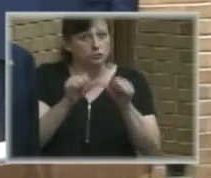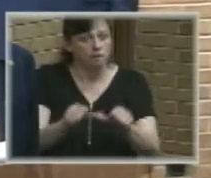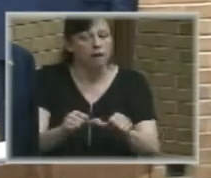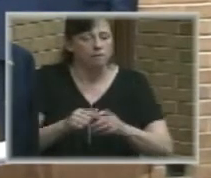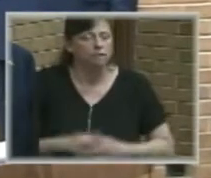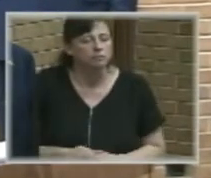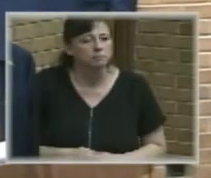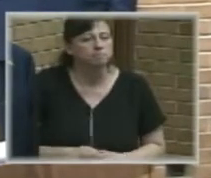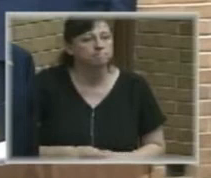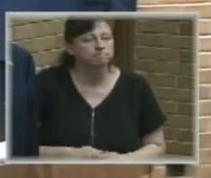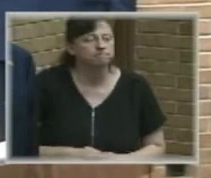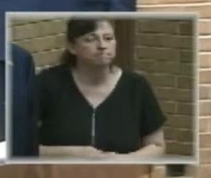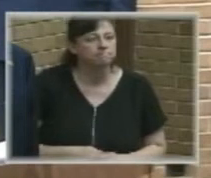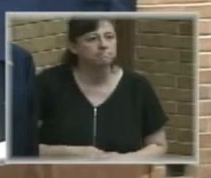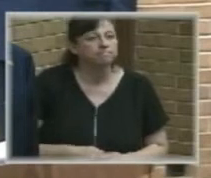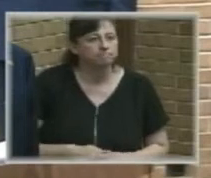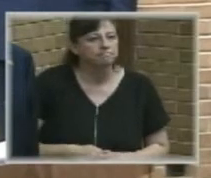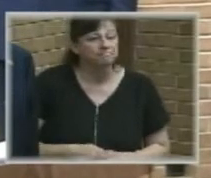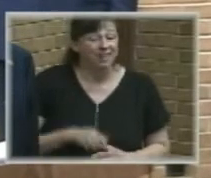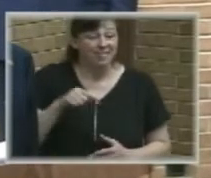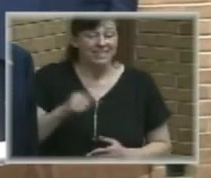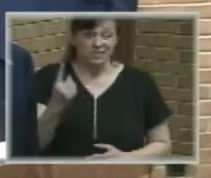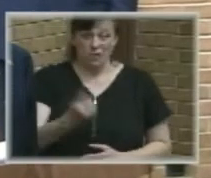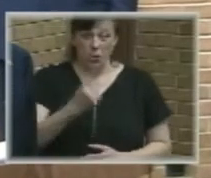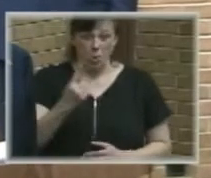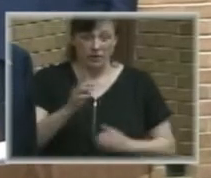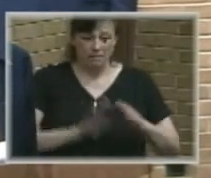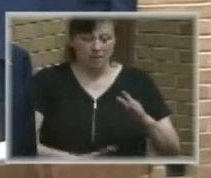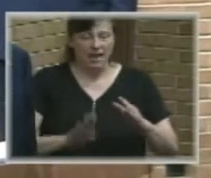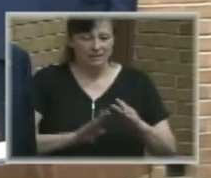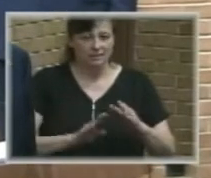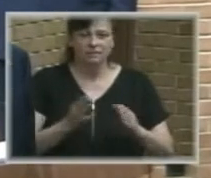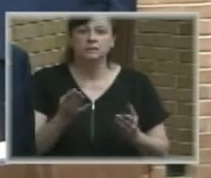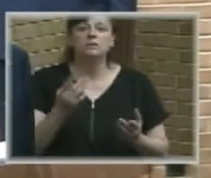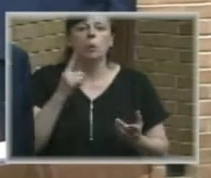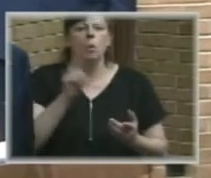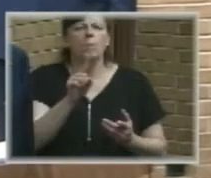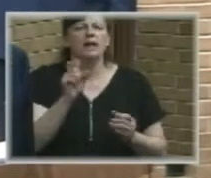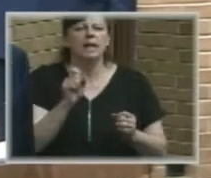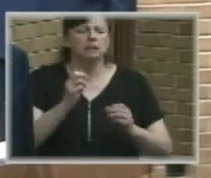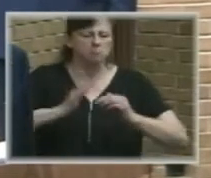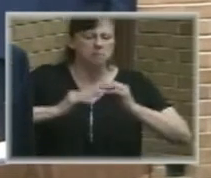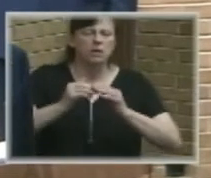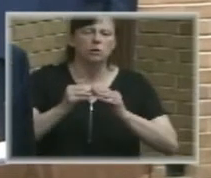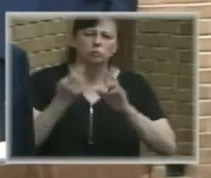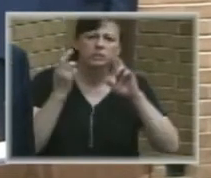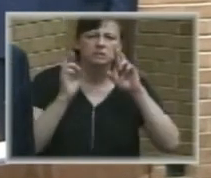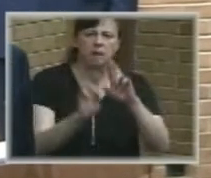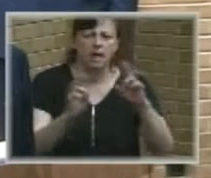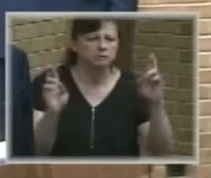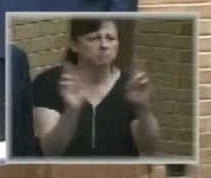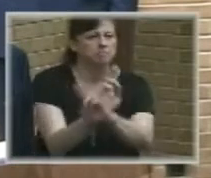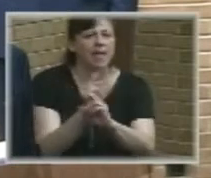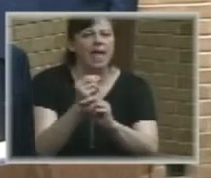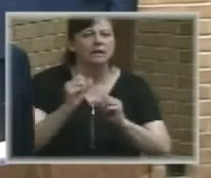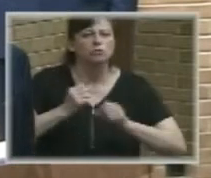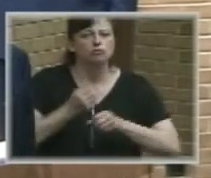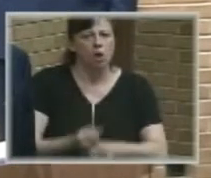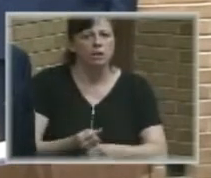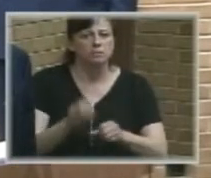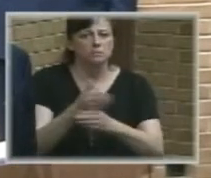good. This is the only basis upon which we can build respect and mutual trust between the people and the